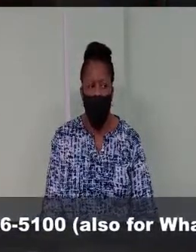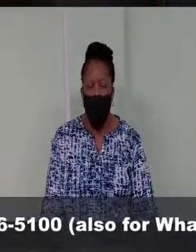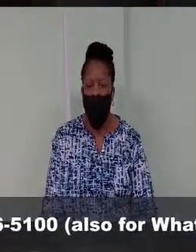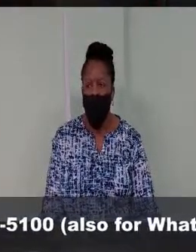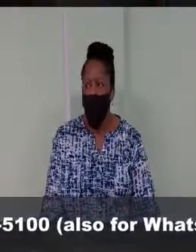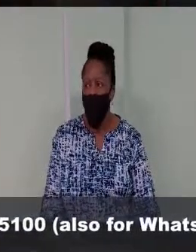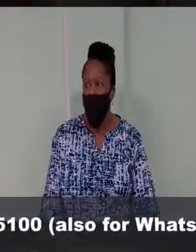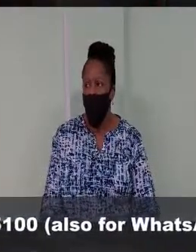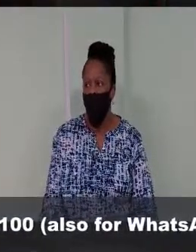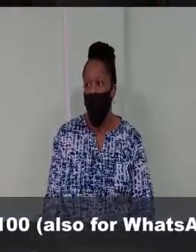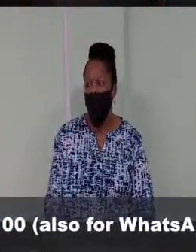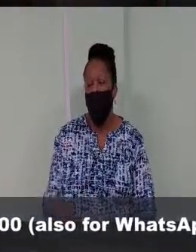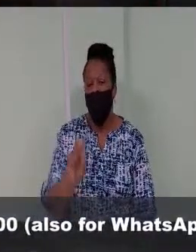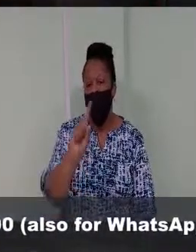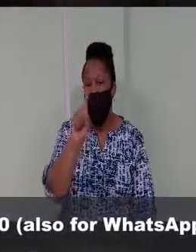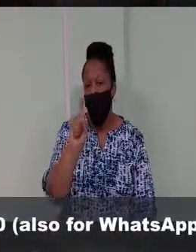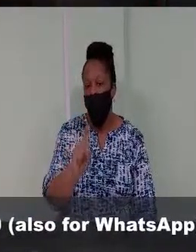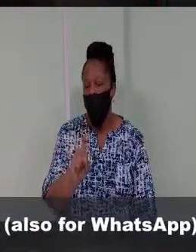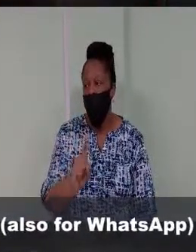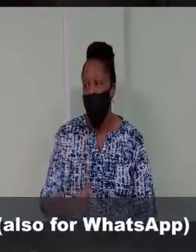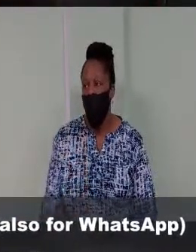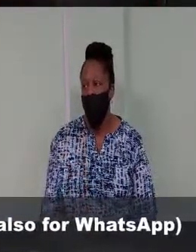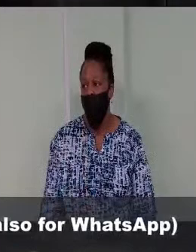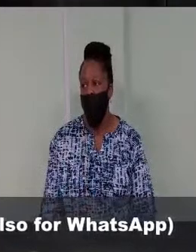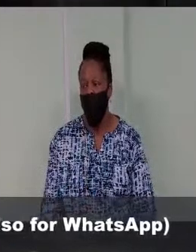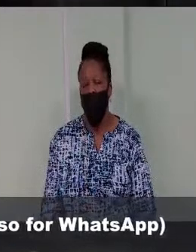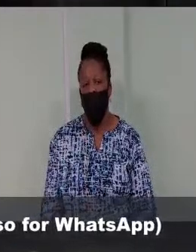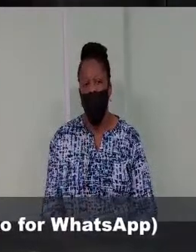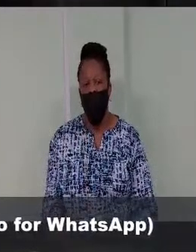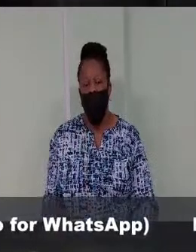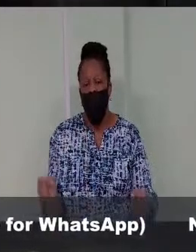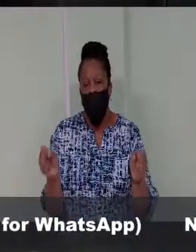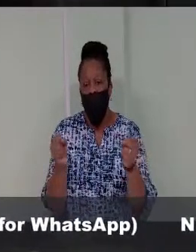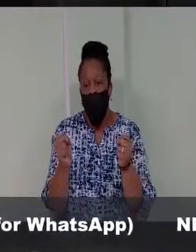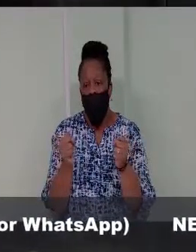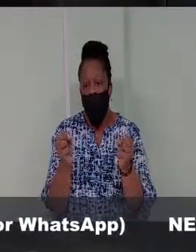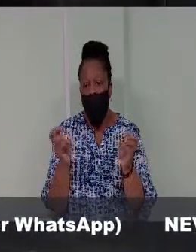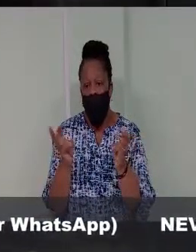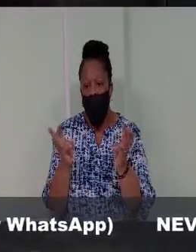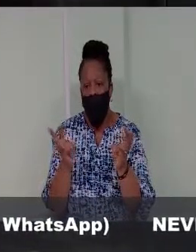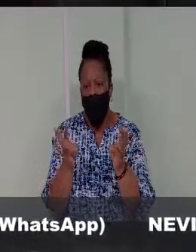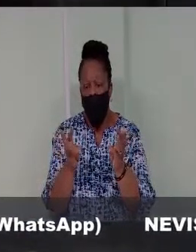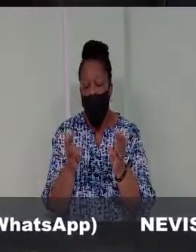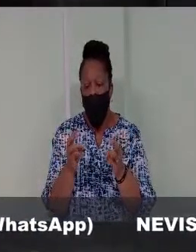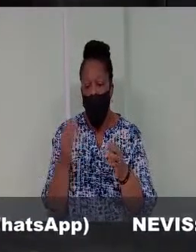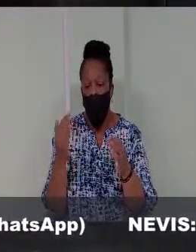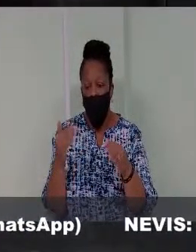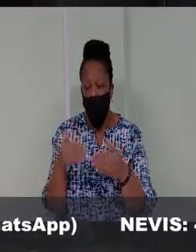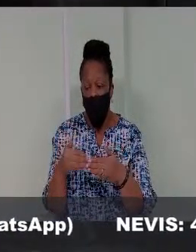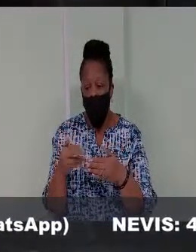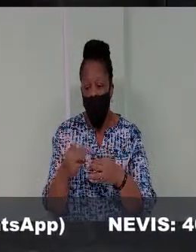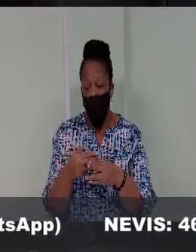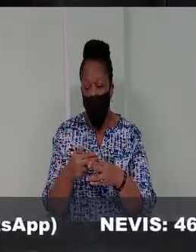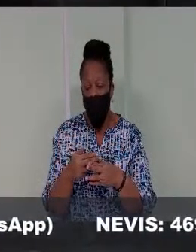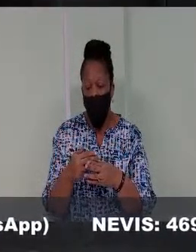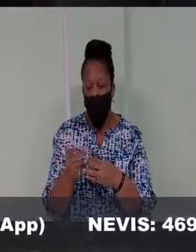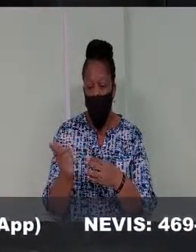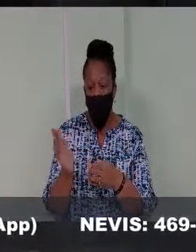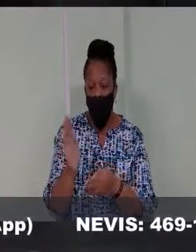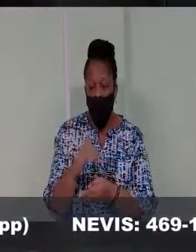The third question: with the winter approaching in North America and Europe, we are beginning to